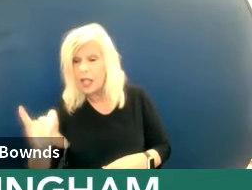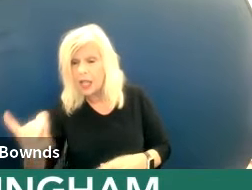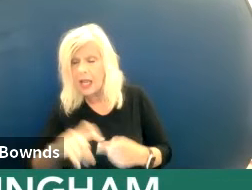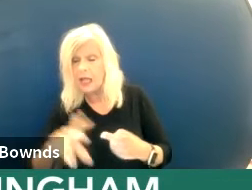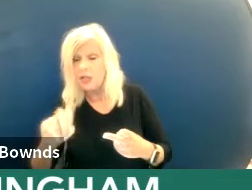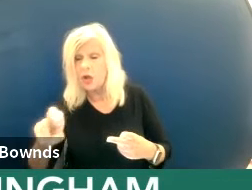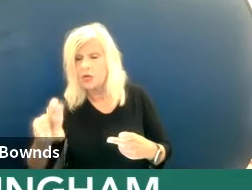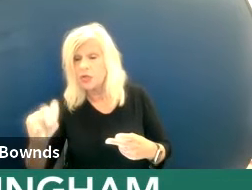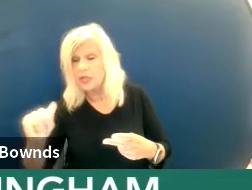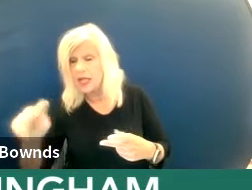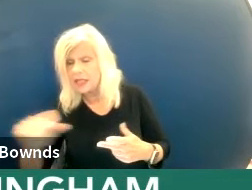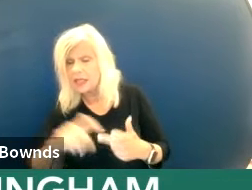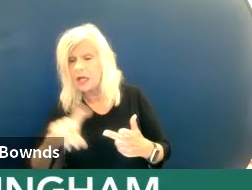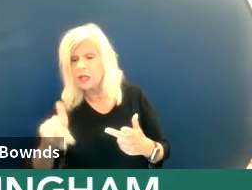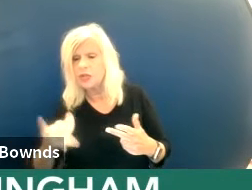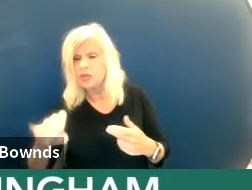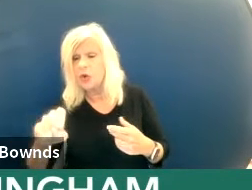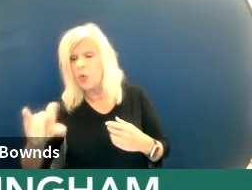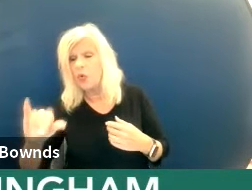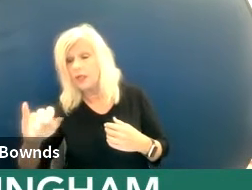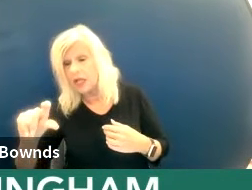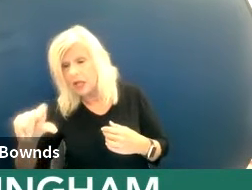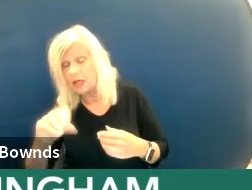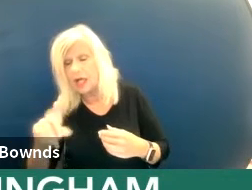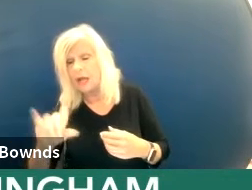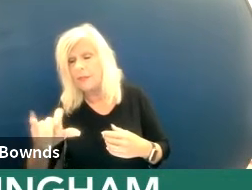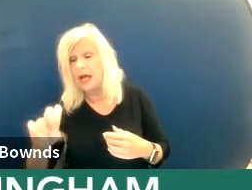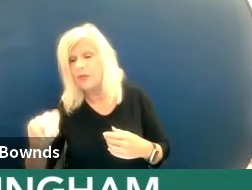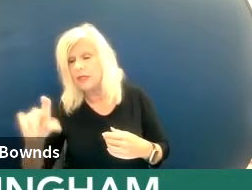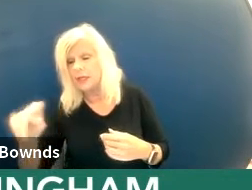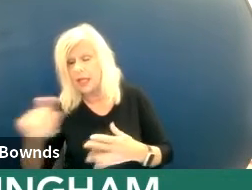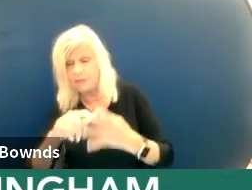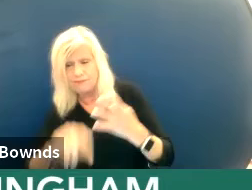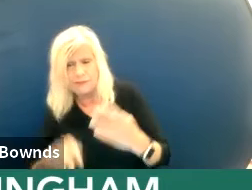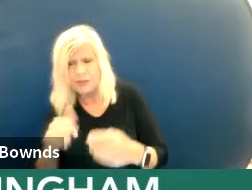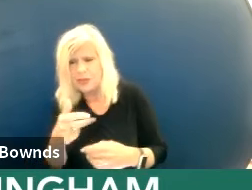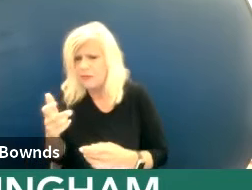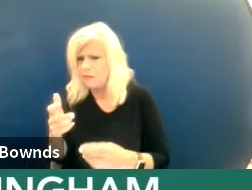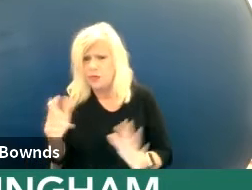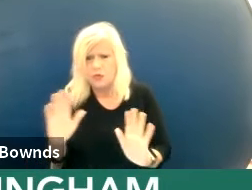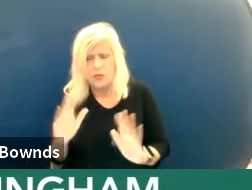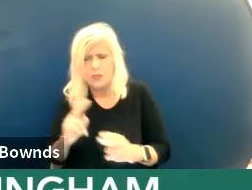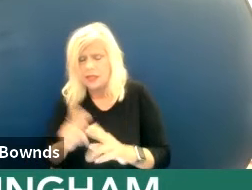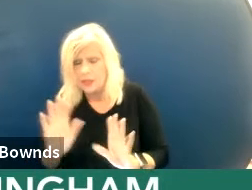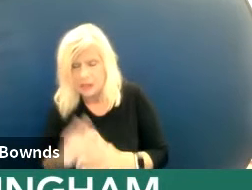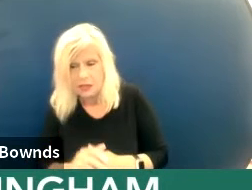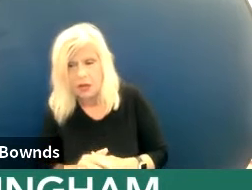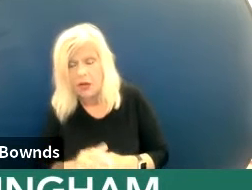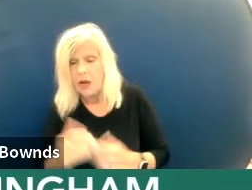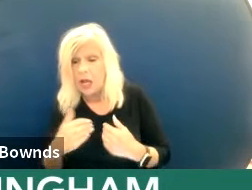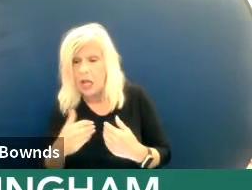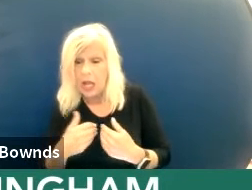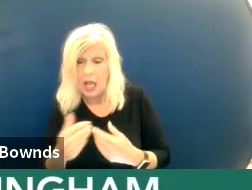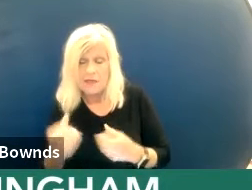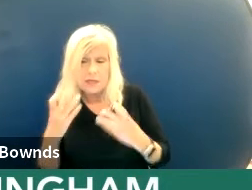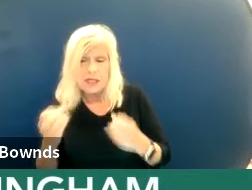Mehta, Dr. Zoe Young, and Dr. Byron Lai, just to name a few. These investigators now have a growing list of